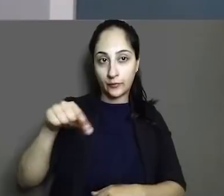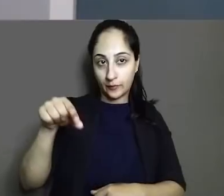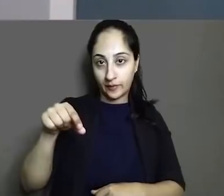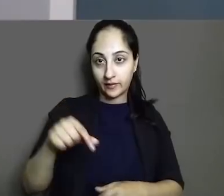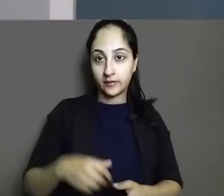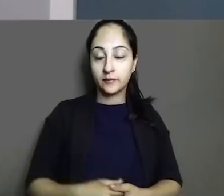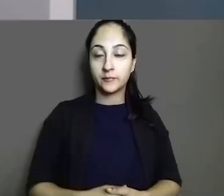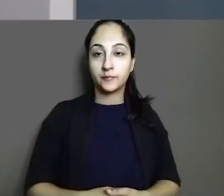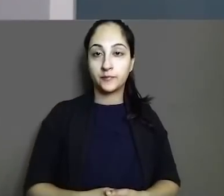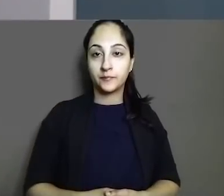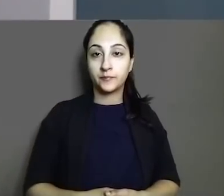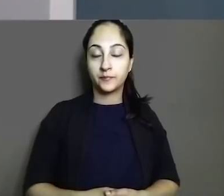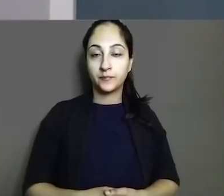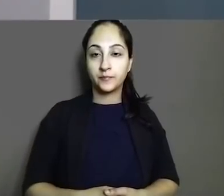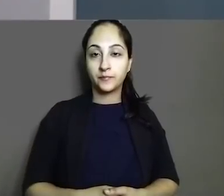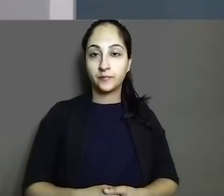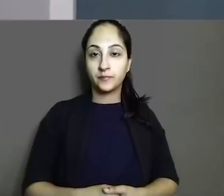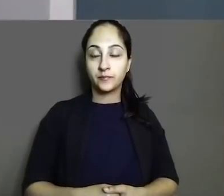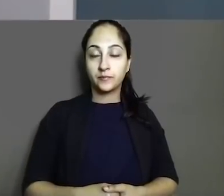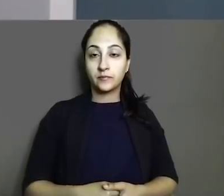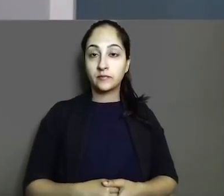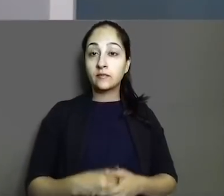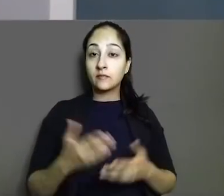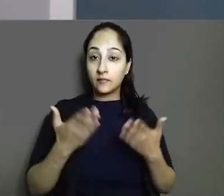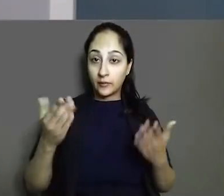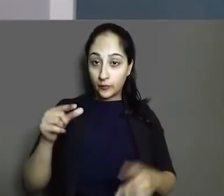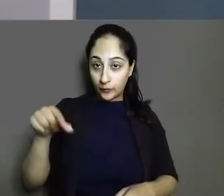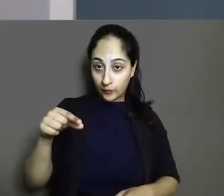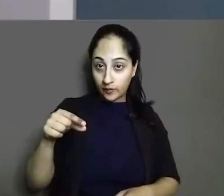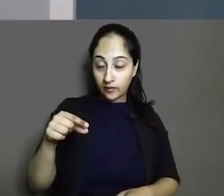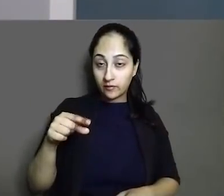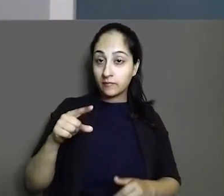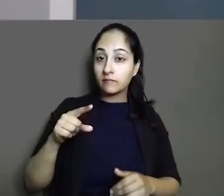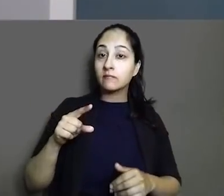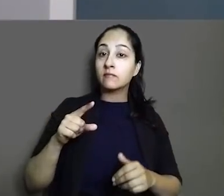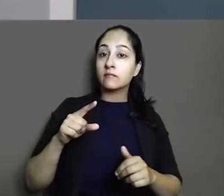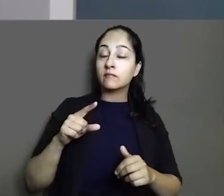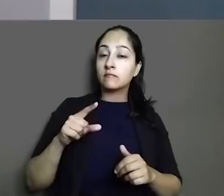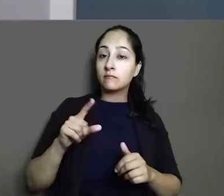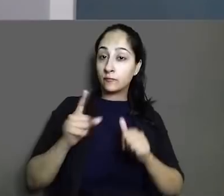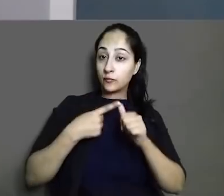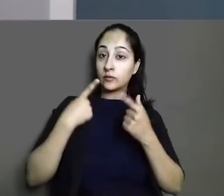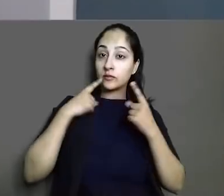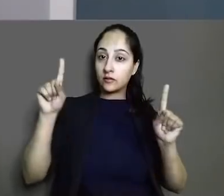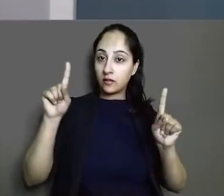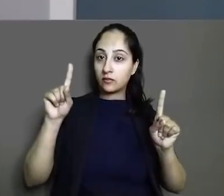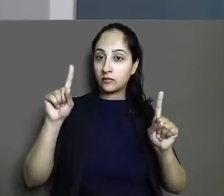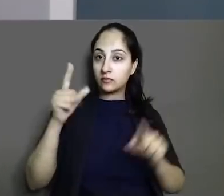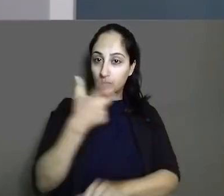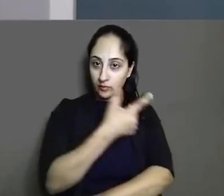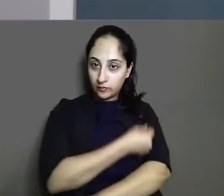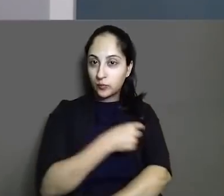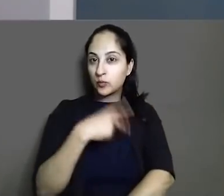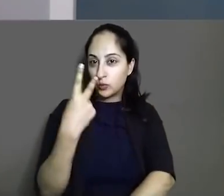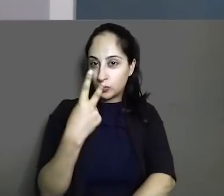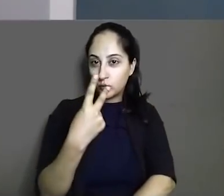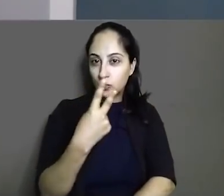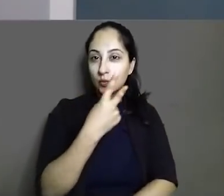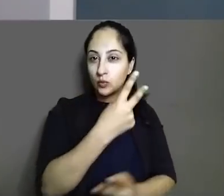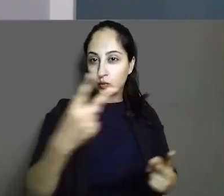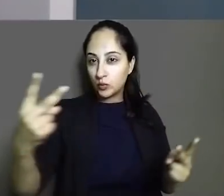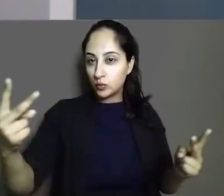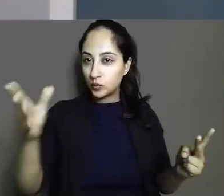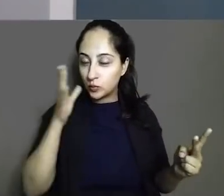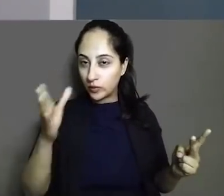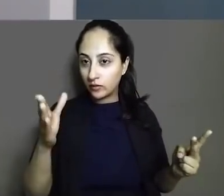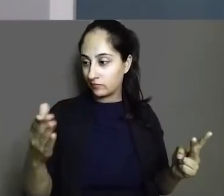question. And it just shows how quickly the situation is evolving because of limitations in vaccine supply and because of how